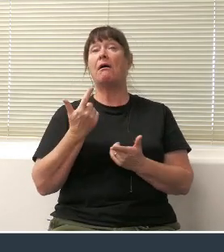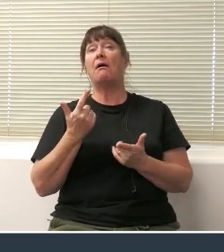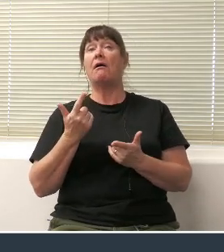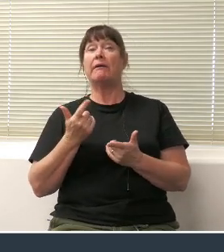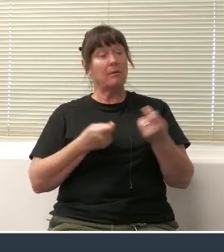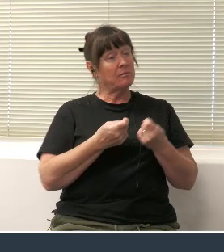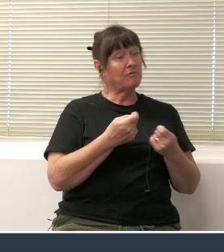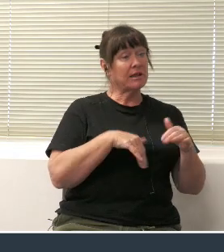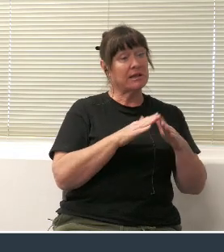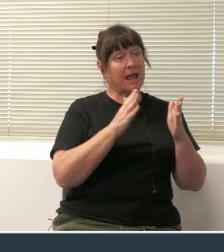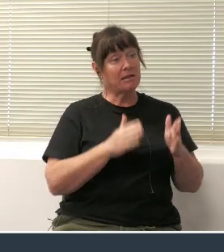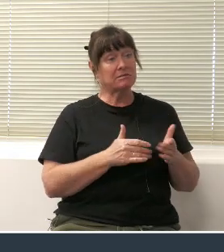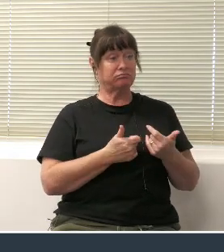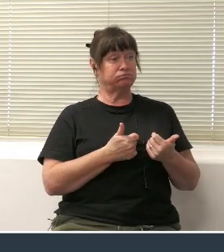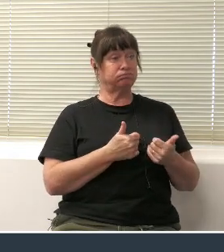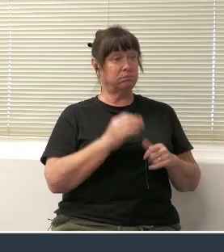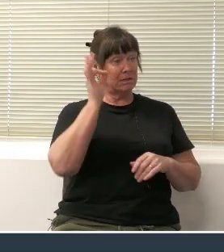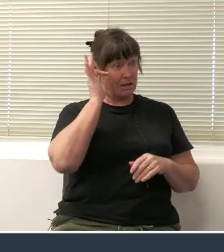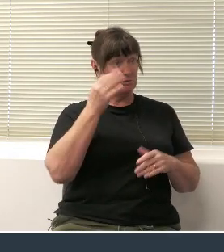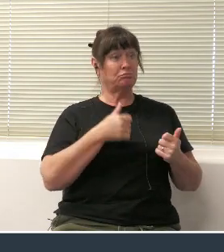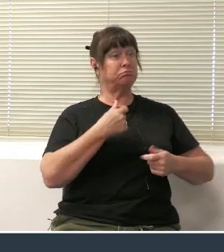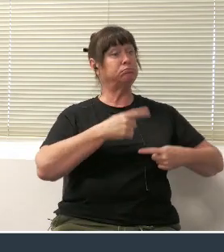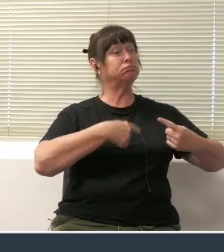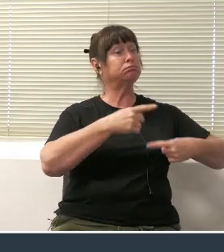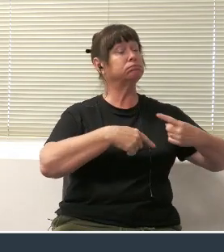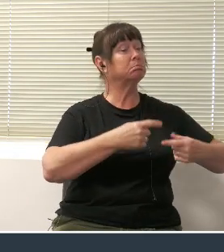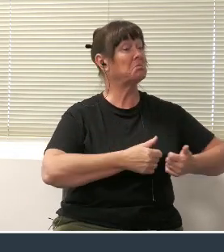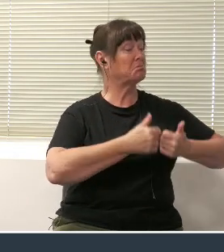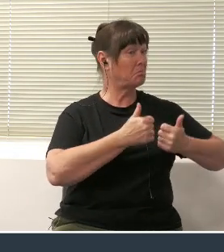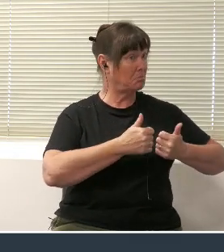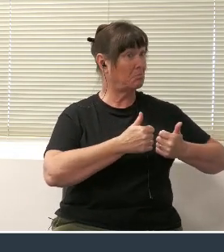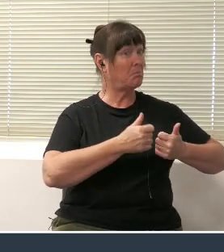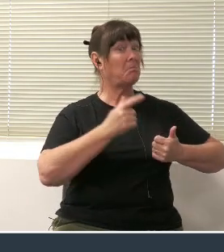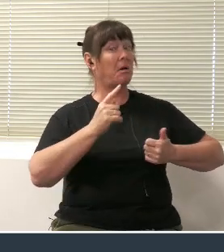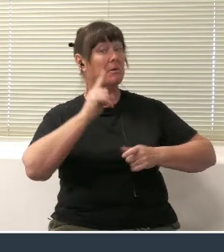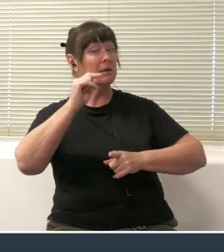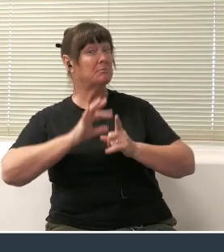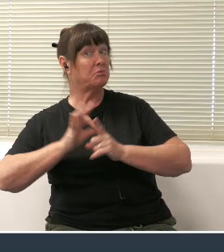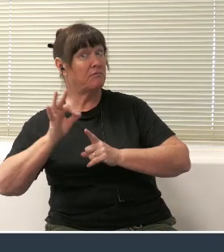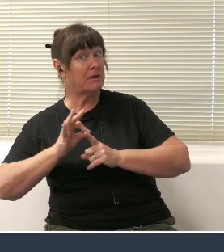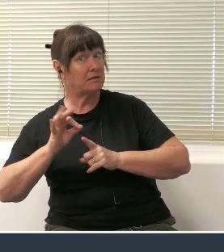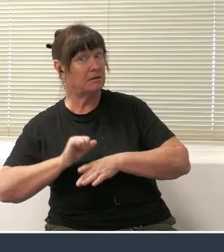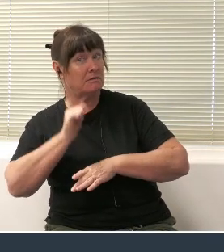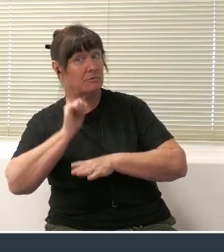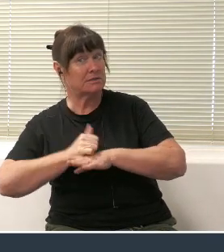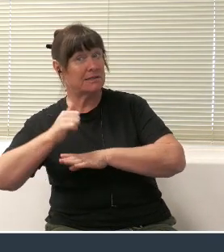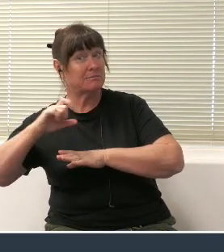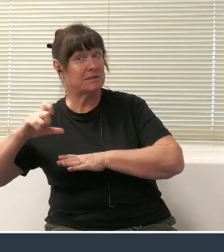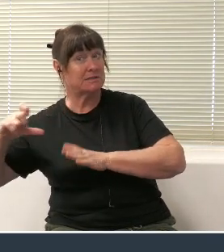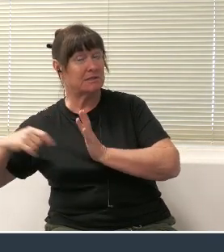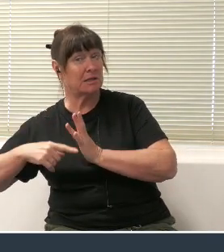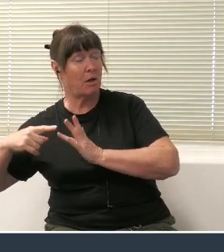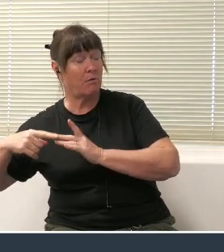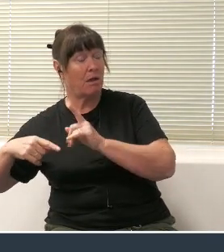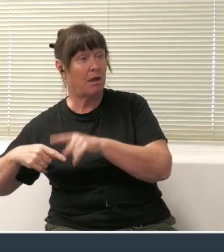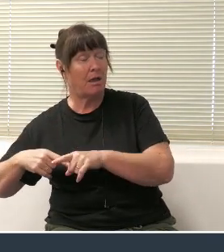run it in-house the best we can, this is where we're at, but I think we could do a little bit better, then that would be a decision for the council. But I think